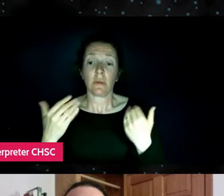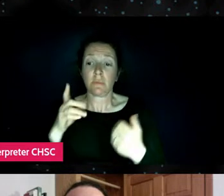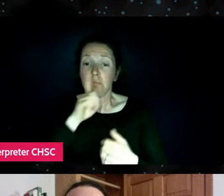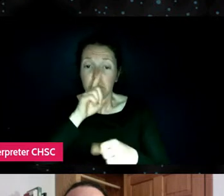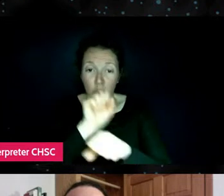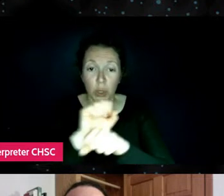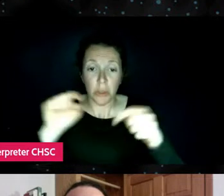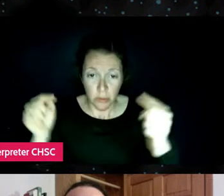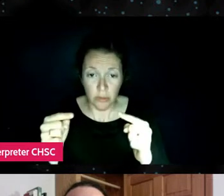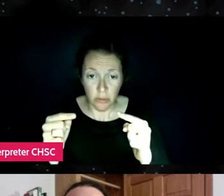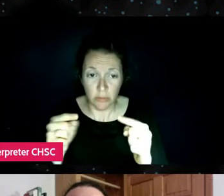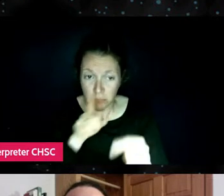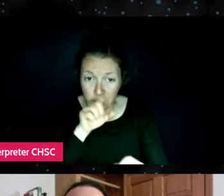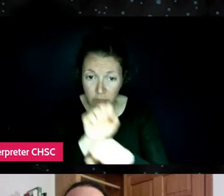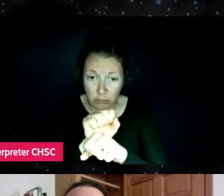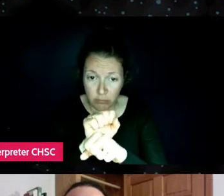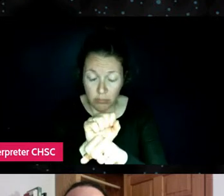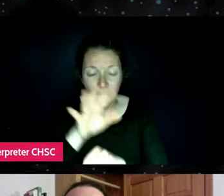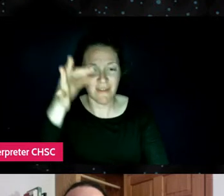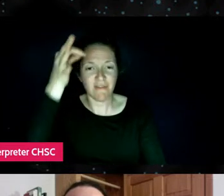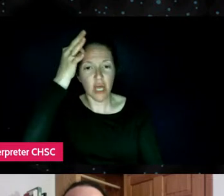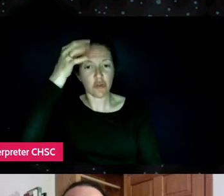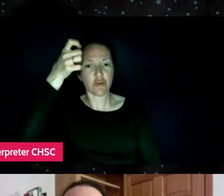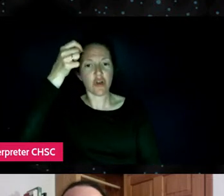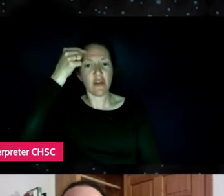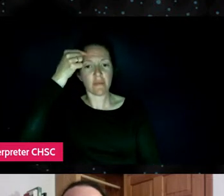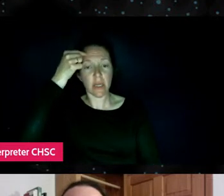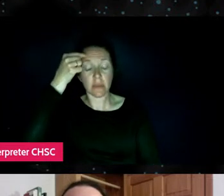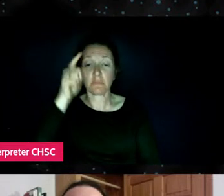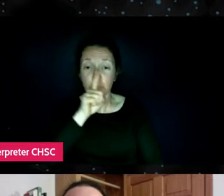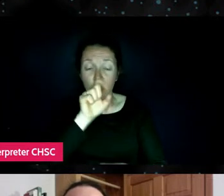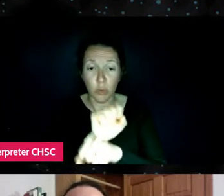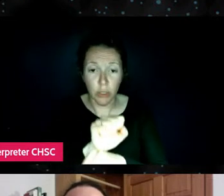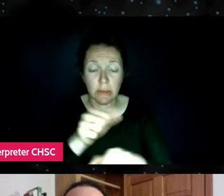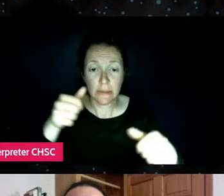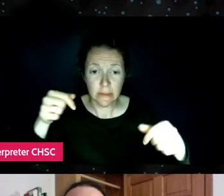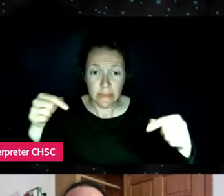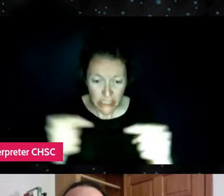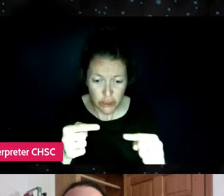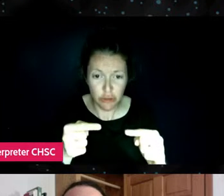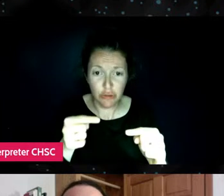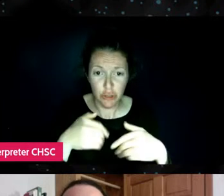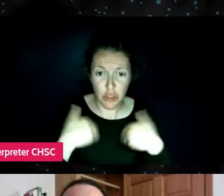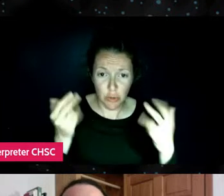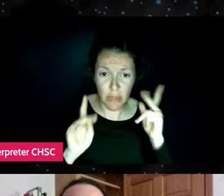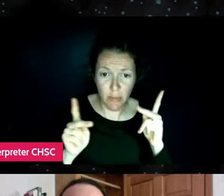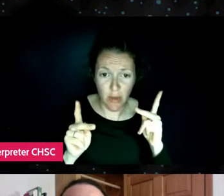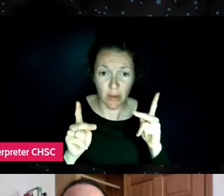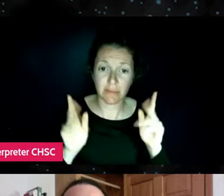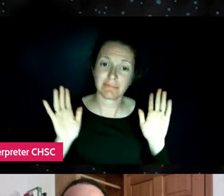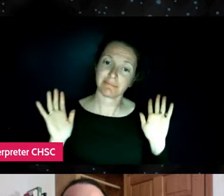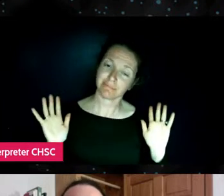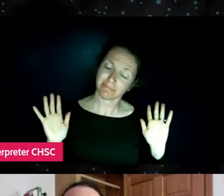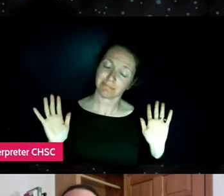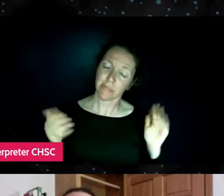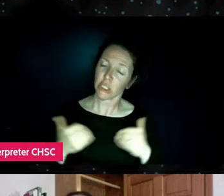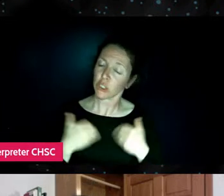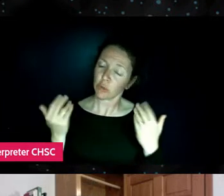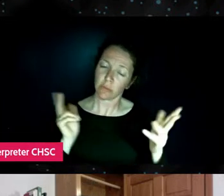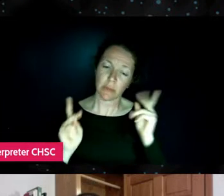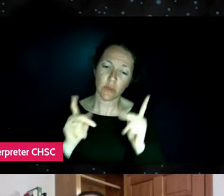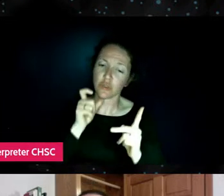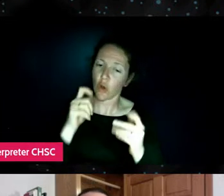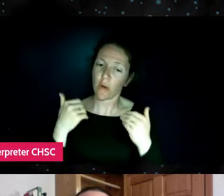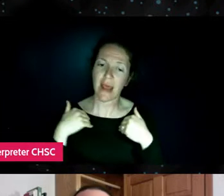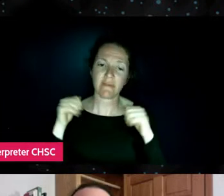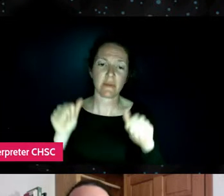federal government's actions are injuring the youth, that these youth do not have the ability to get into